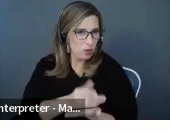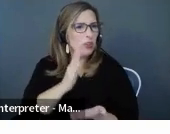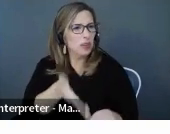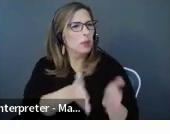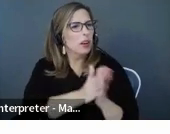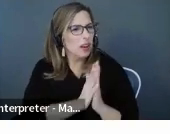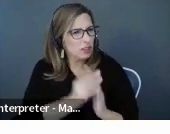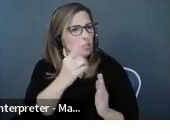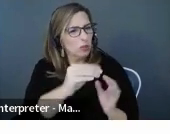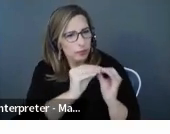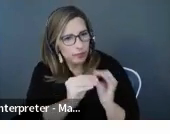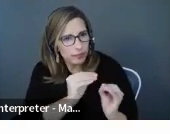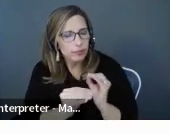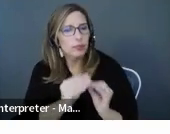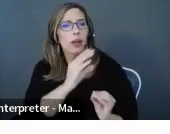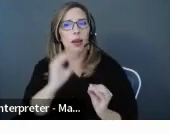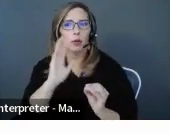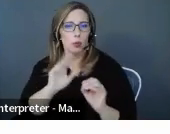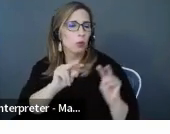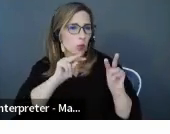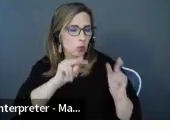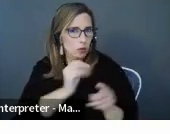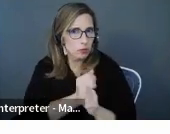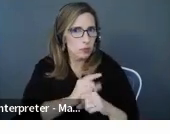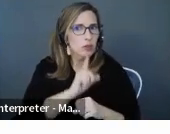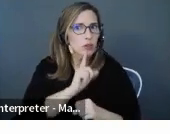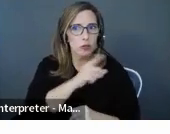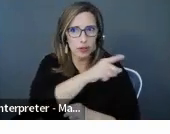they'll monitor the provider for compliance with the approved plan.